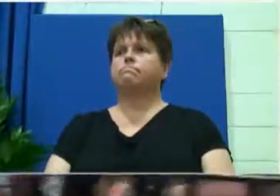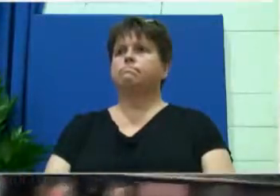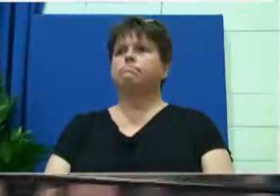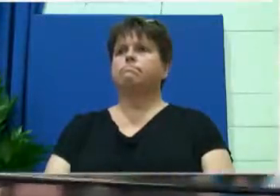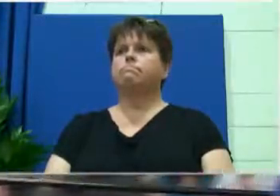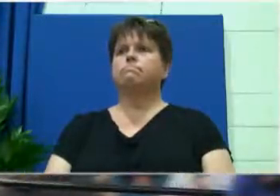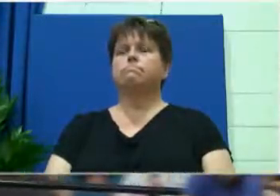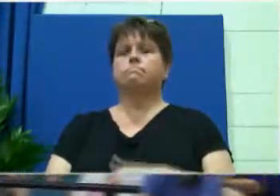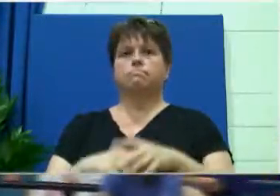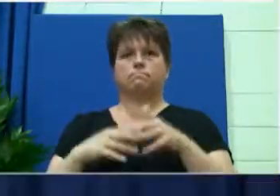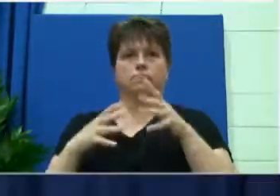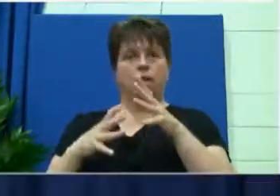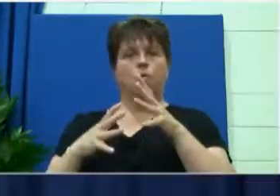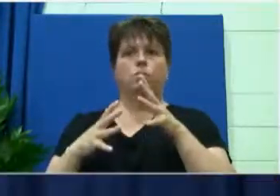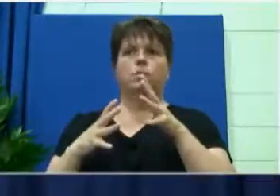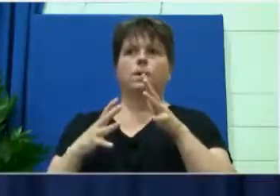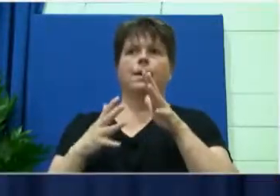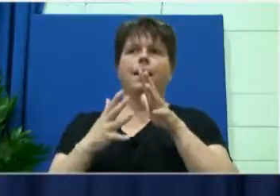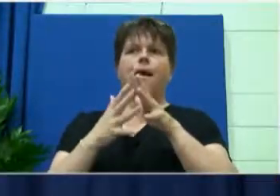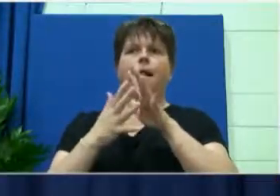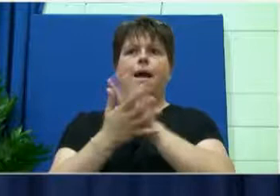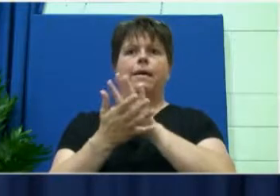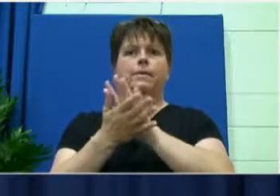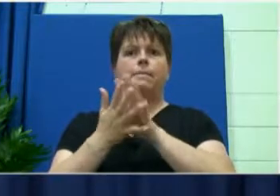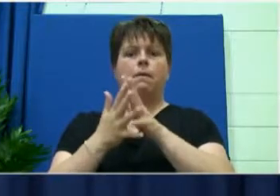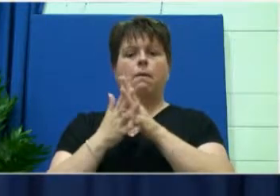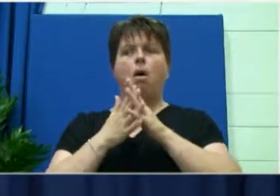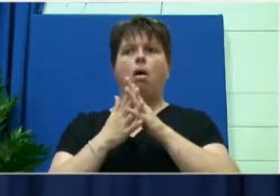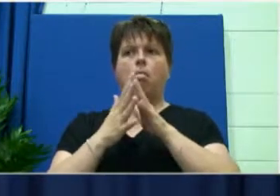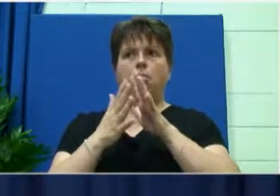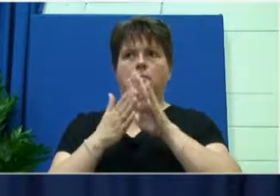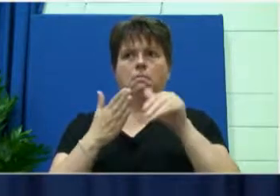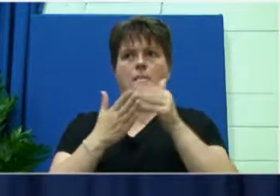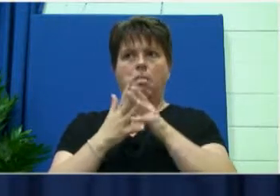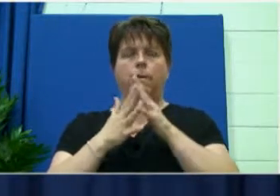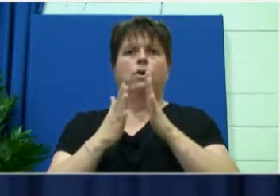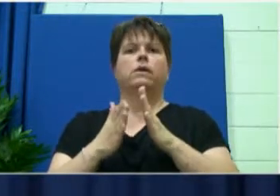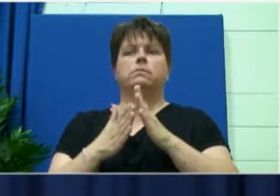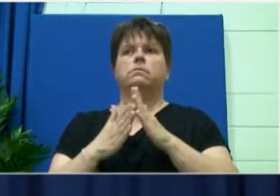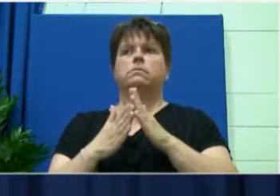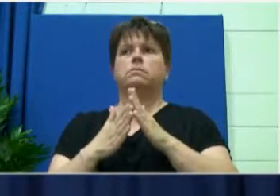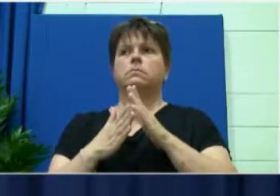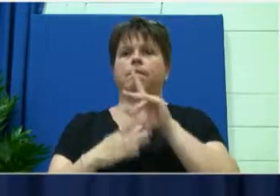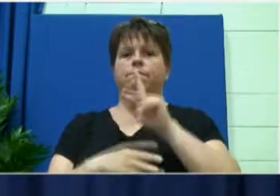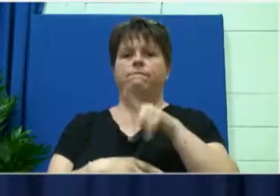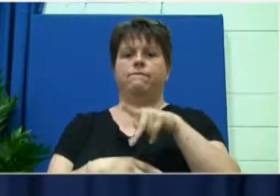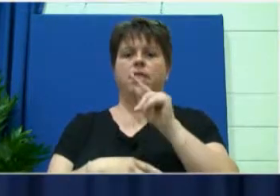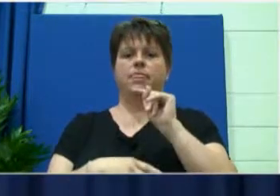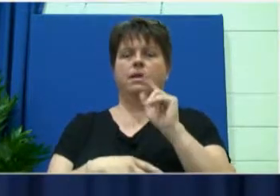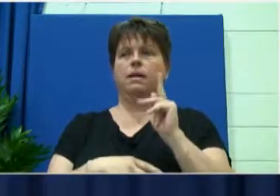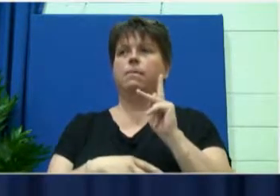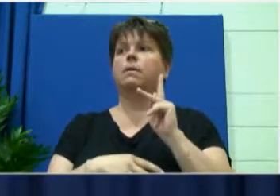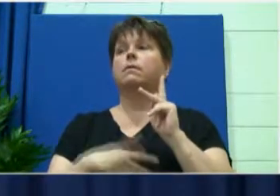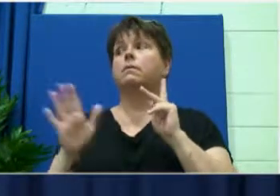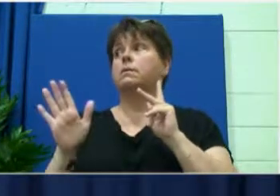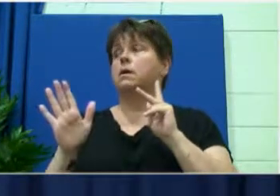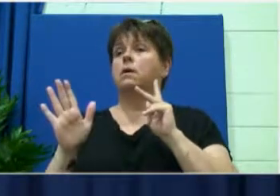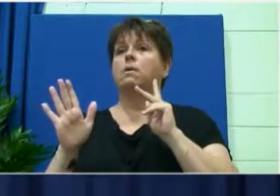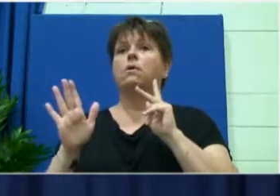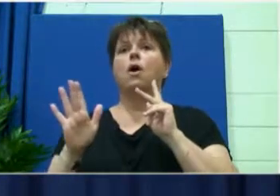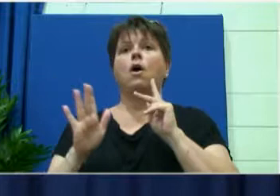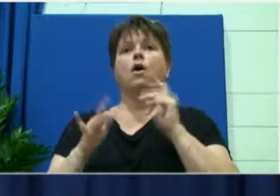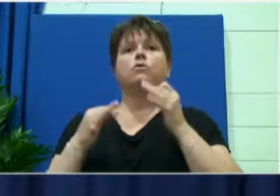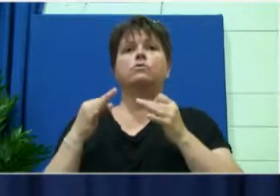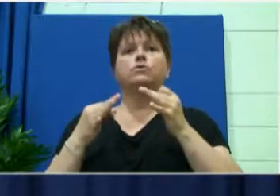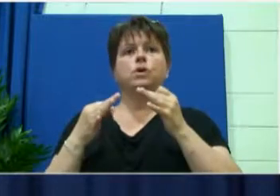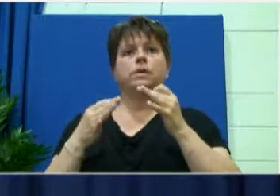As our academic All-Americans with Phi Theta Kappa. Once again, the Kaskaskia College Dairy Specialist team